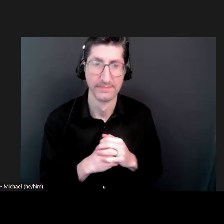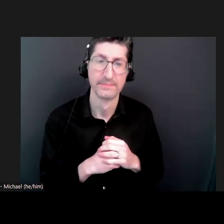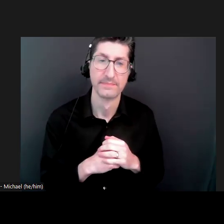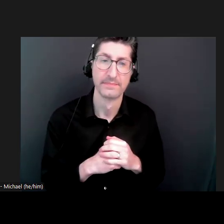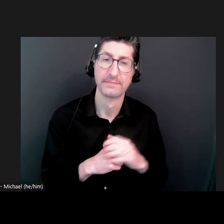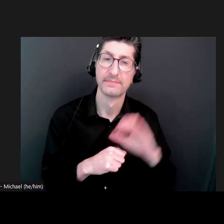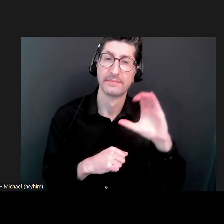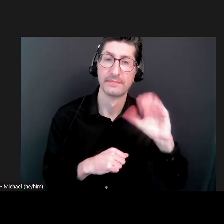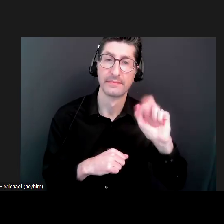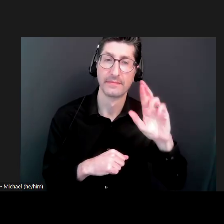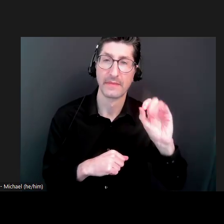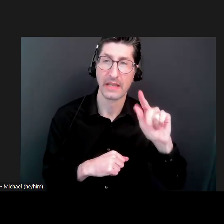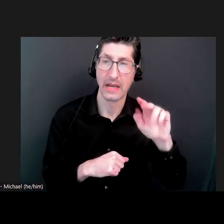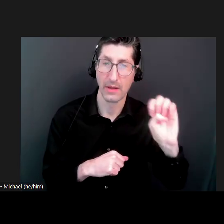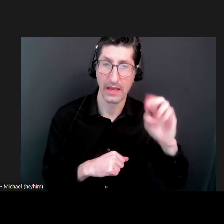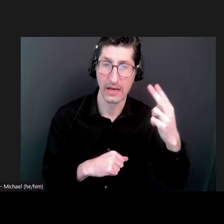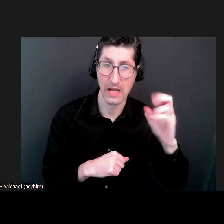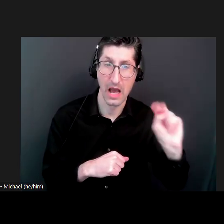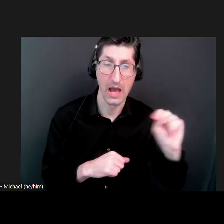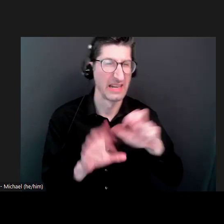Caroline Hahn. Abstain.